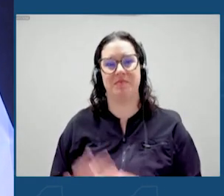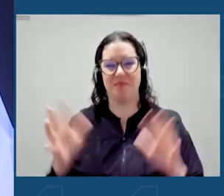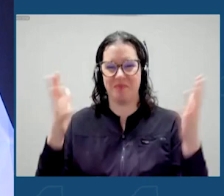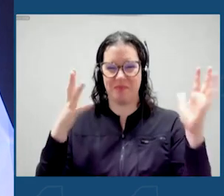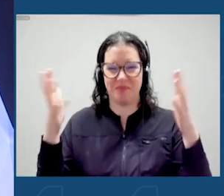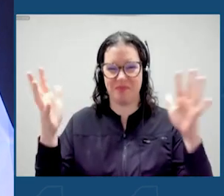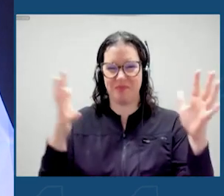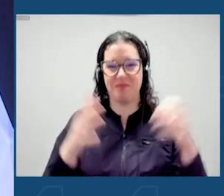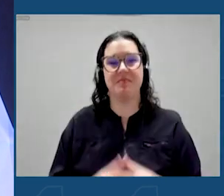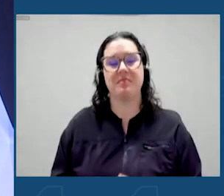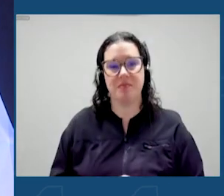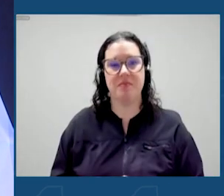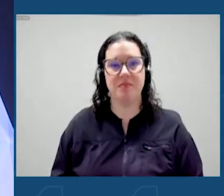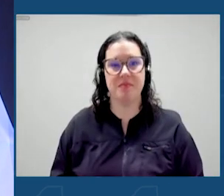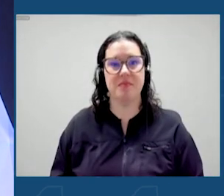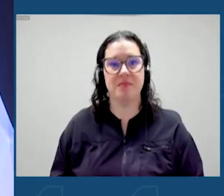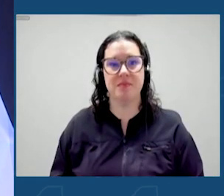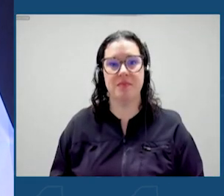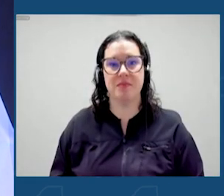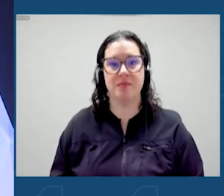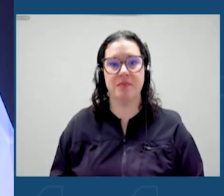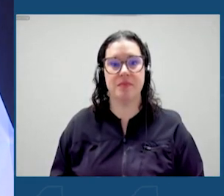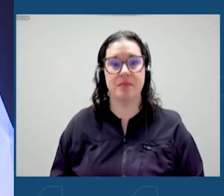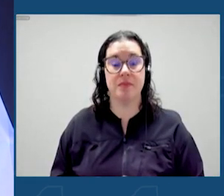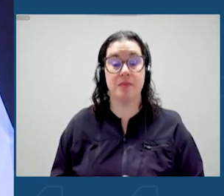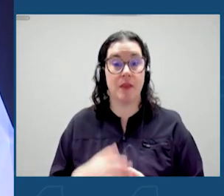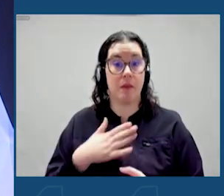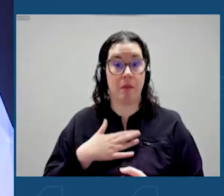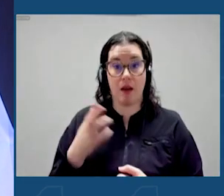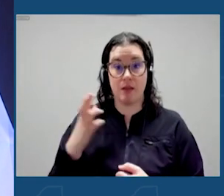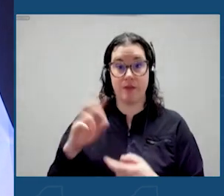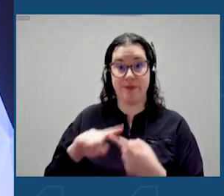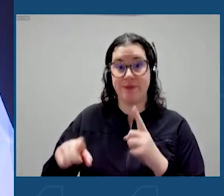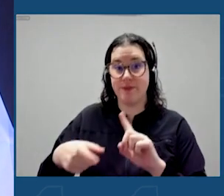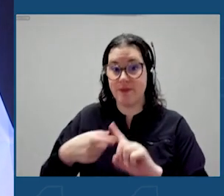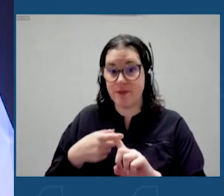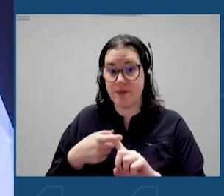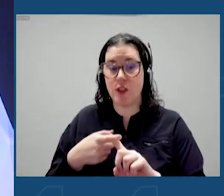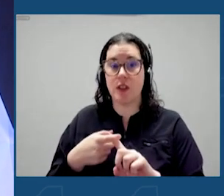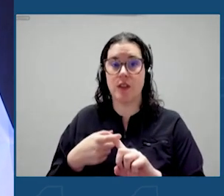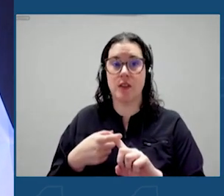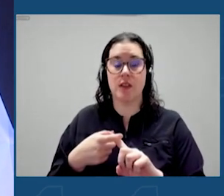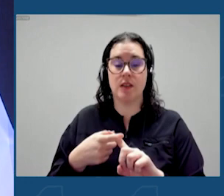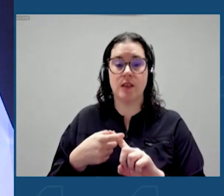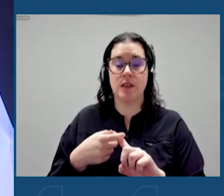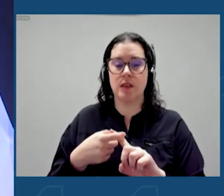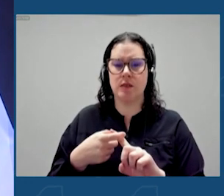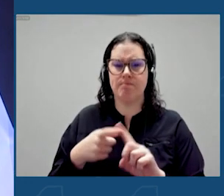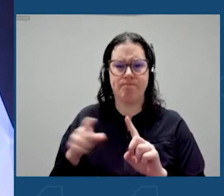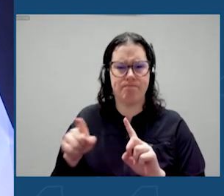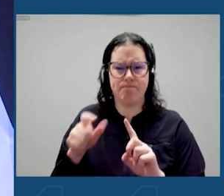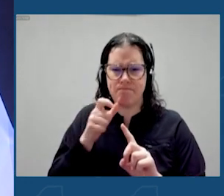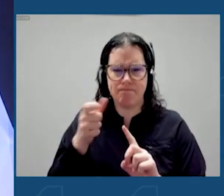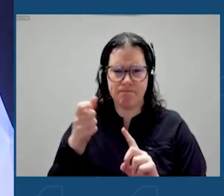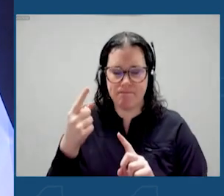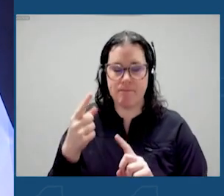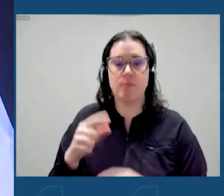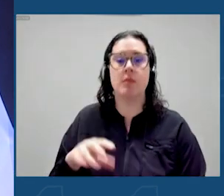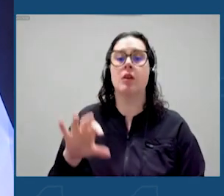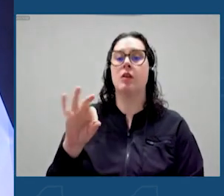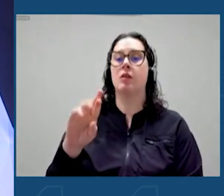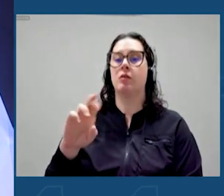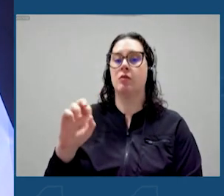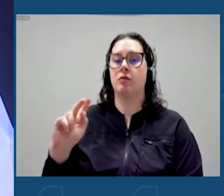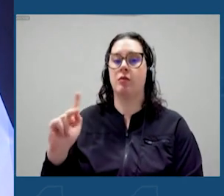And as you know, my good friend and Canarsie kid, Frank Carone, is cycling out of